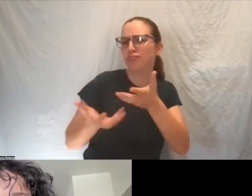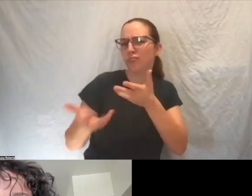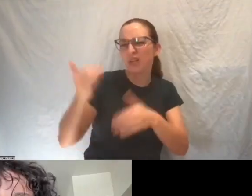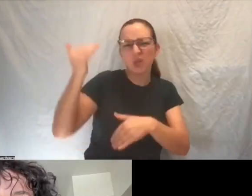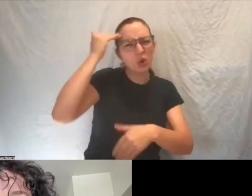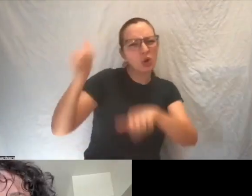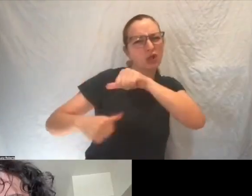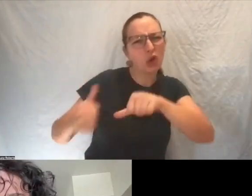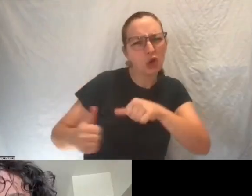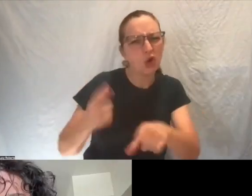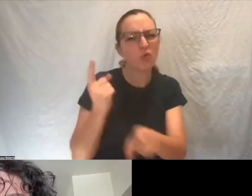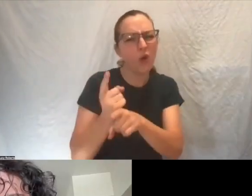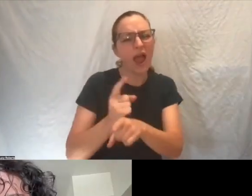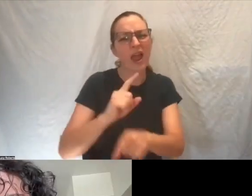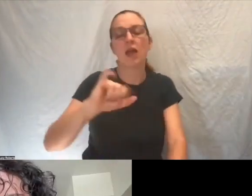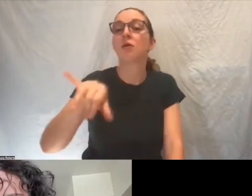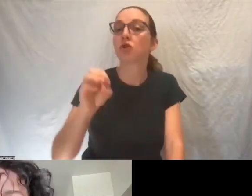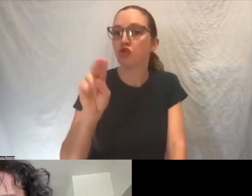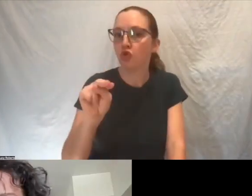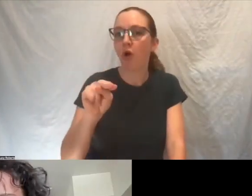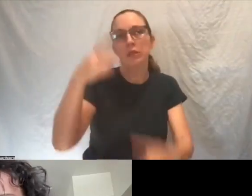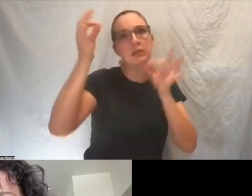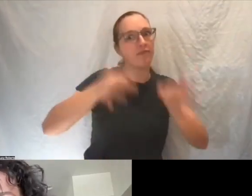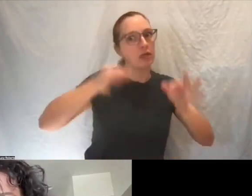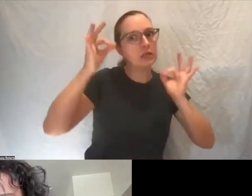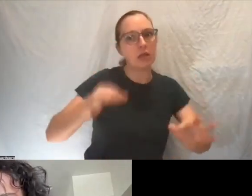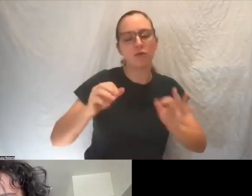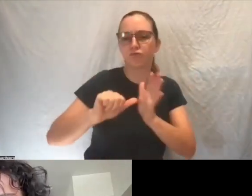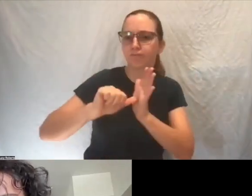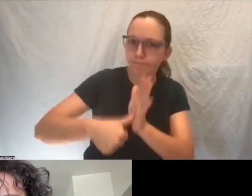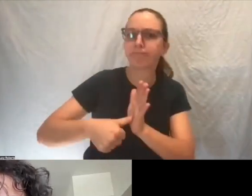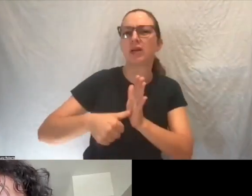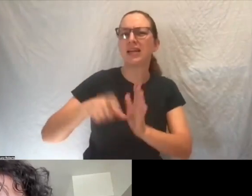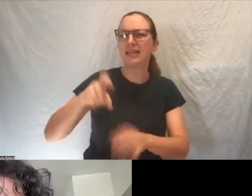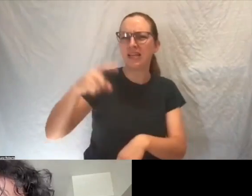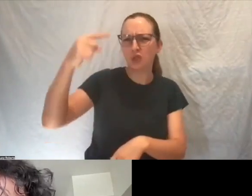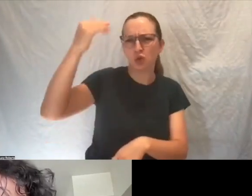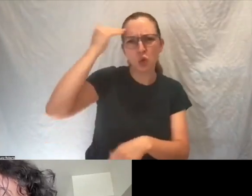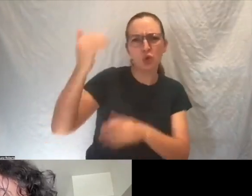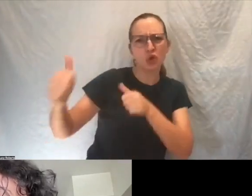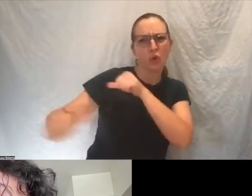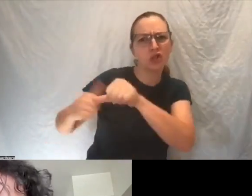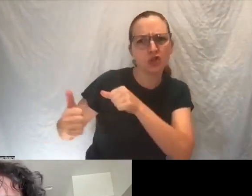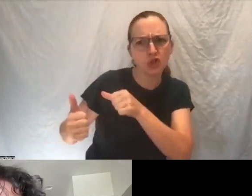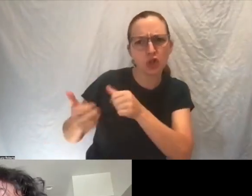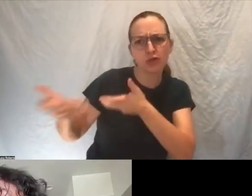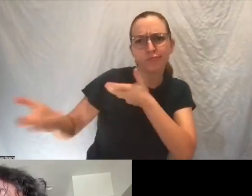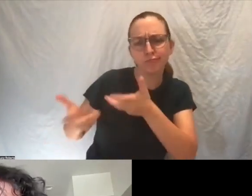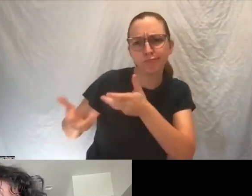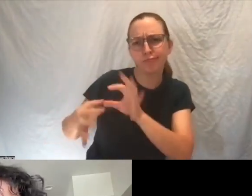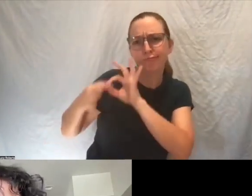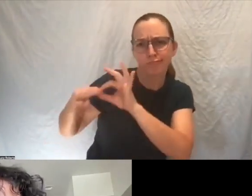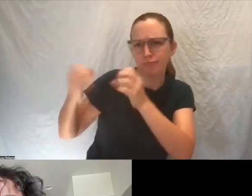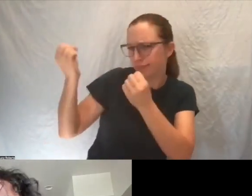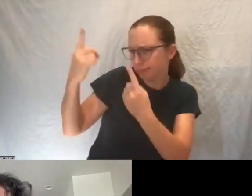think John definitely puts an emphasis on knowing the person first and seeing their humanity and seeing who they are as a